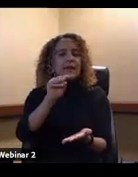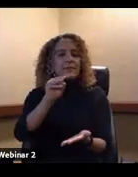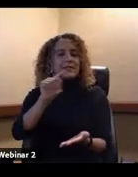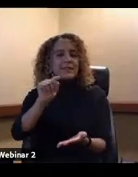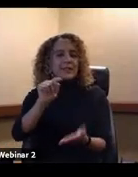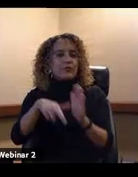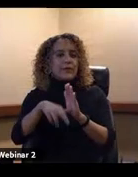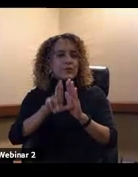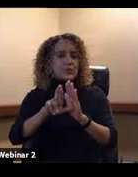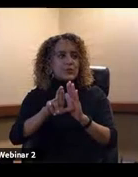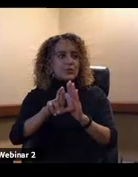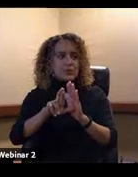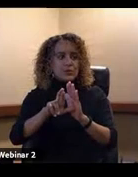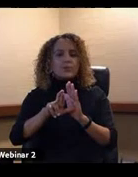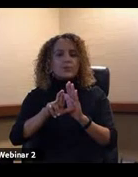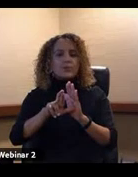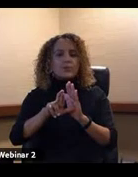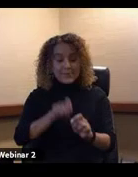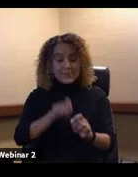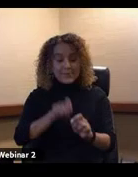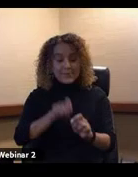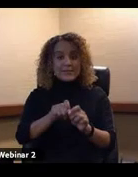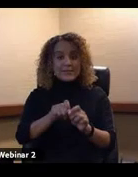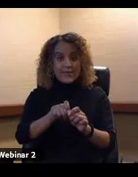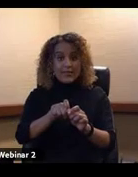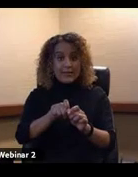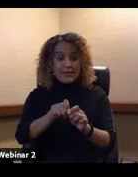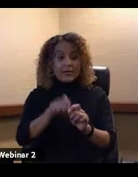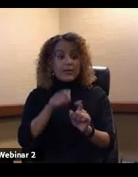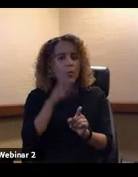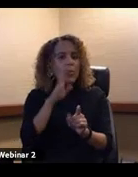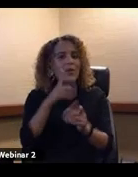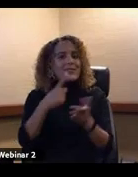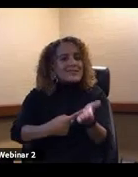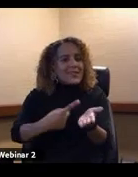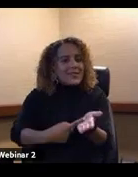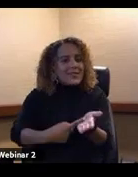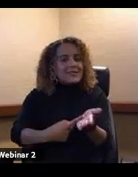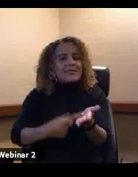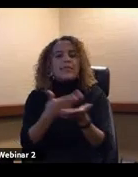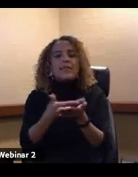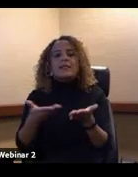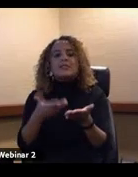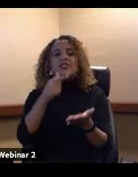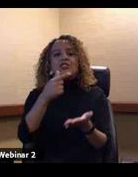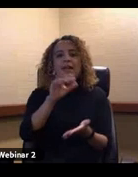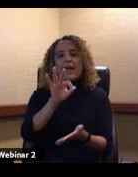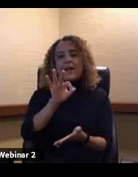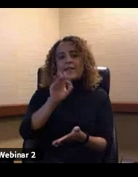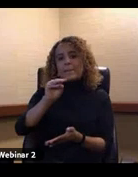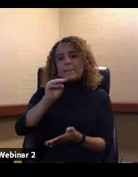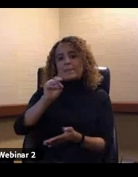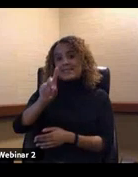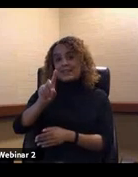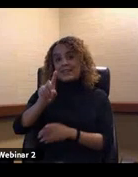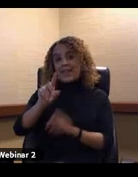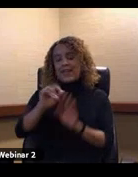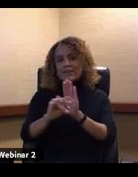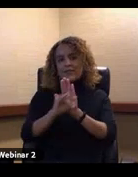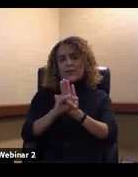team, reviews. More specifically, we'll discuss some items that GFMD